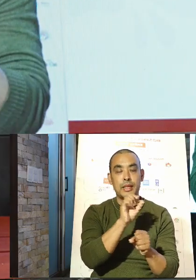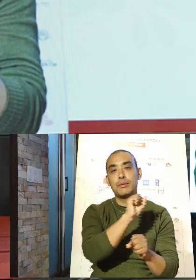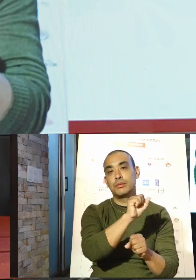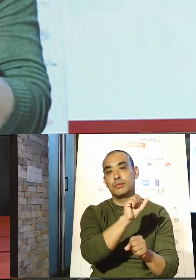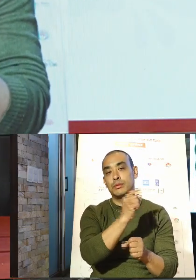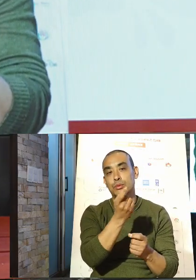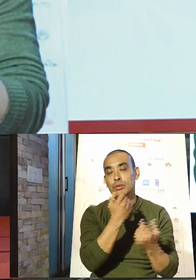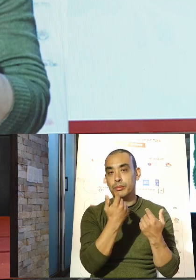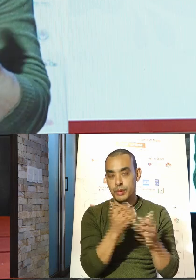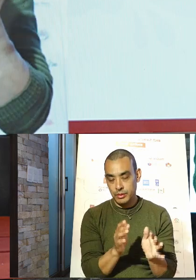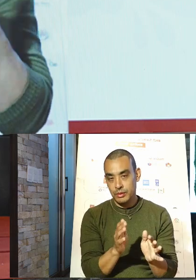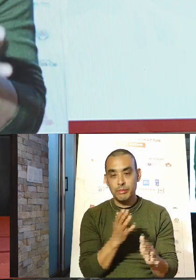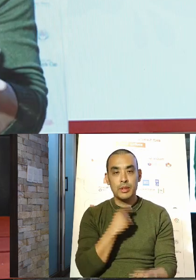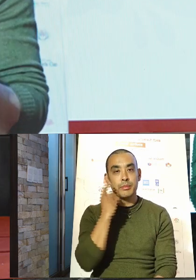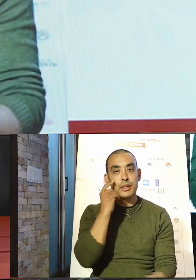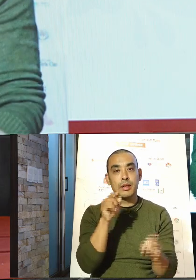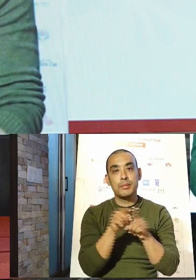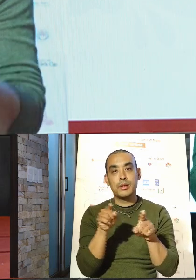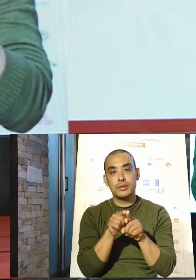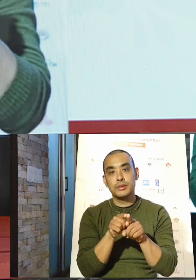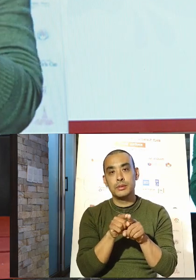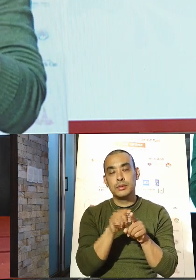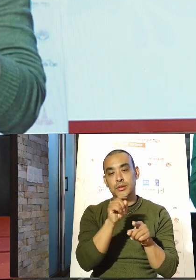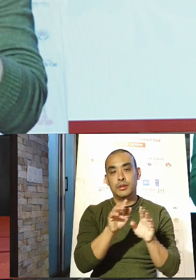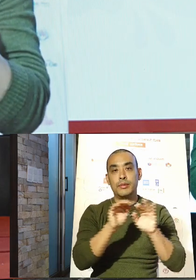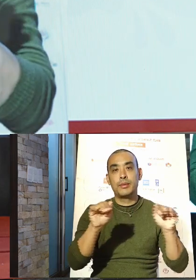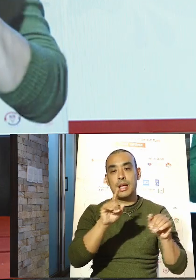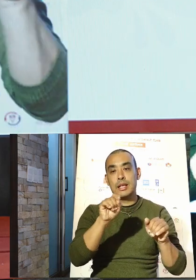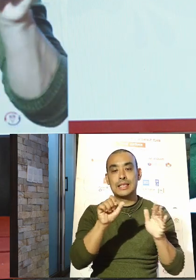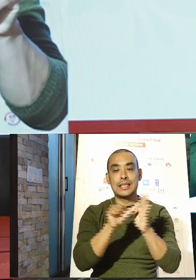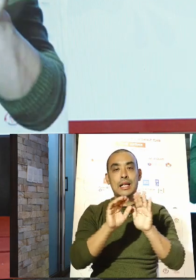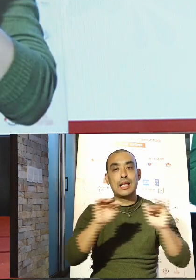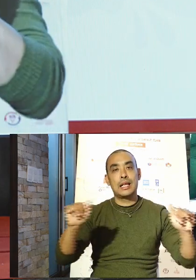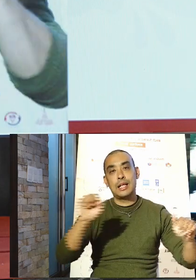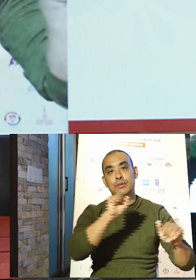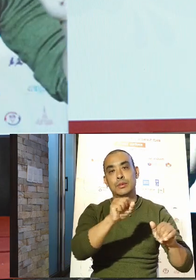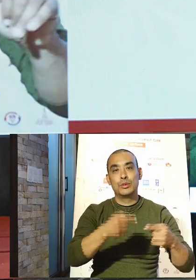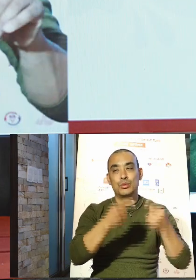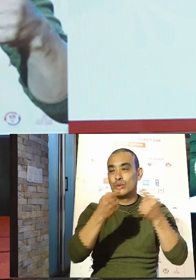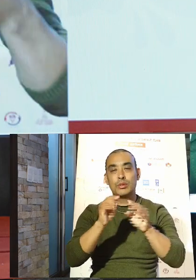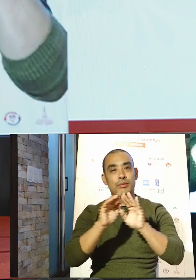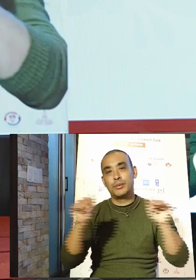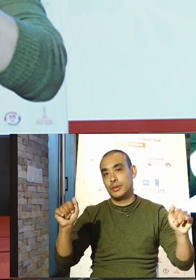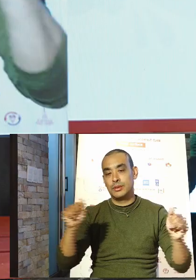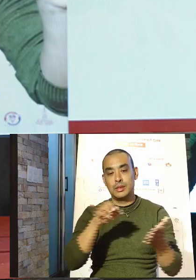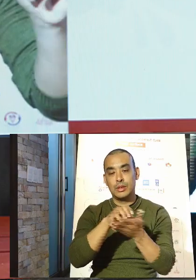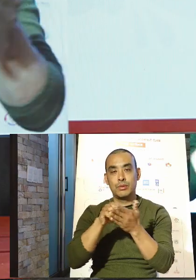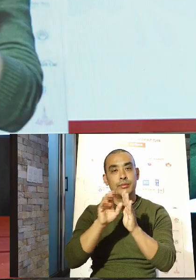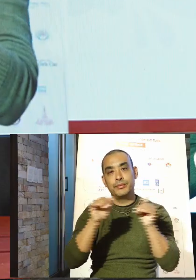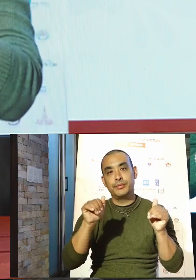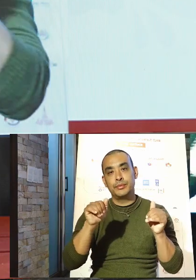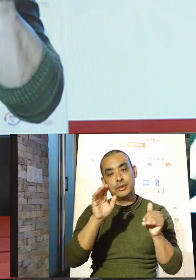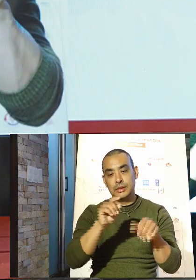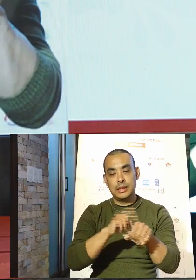think in the studies that I've done in like 10 different districts, there have been different challenges in different places, and those change